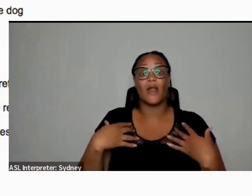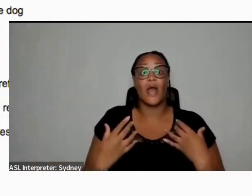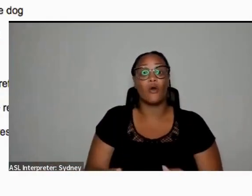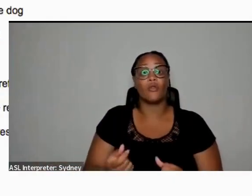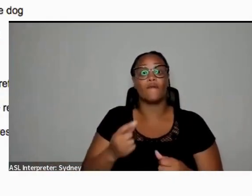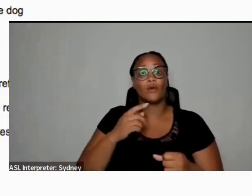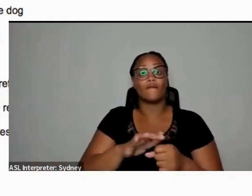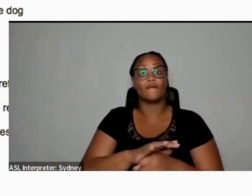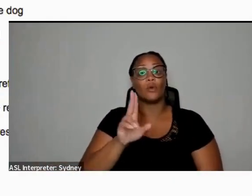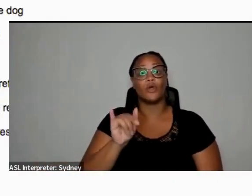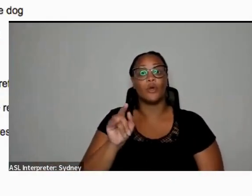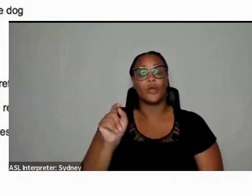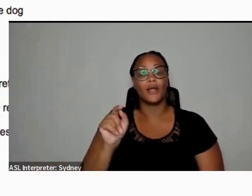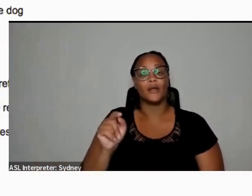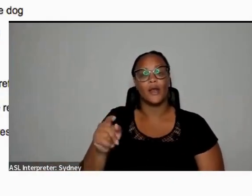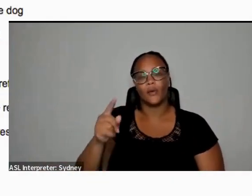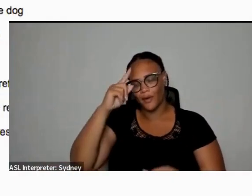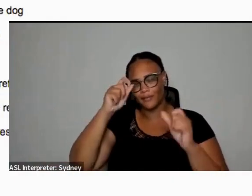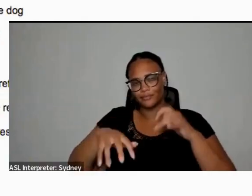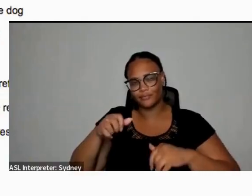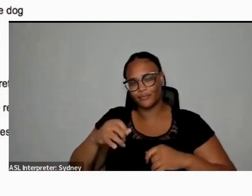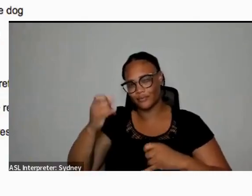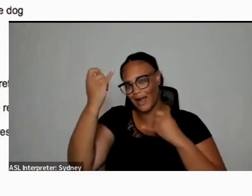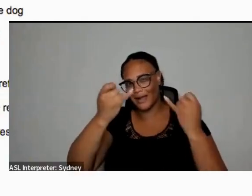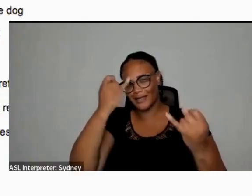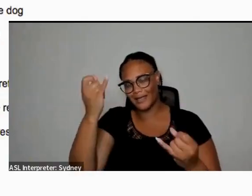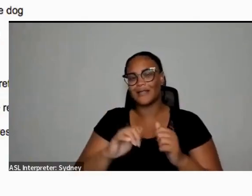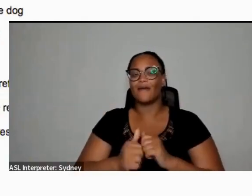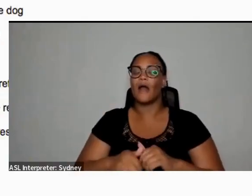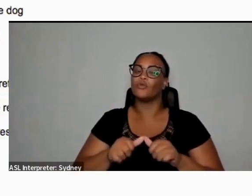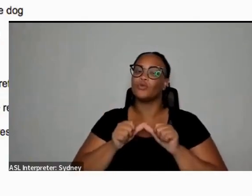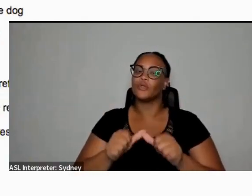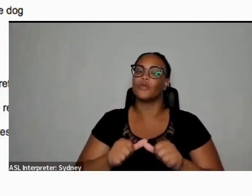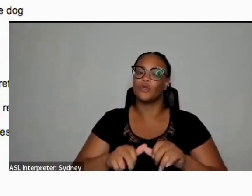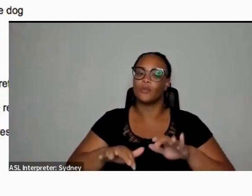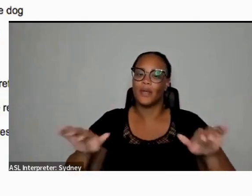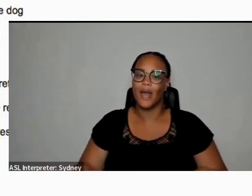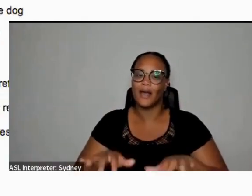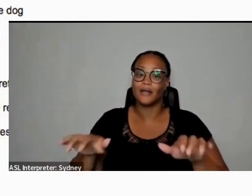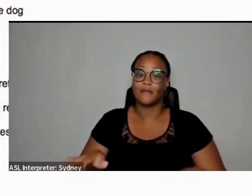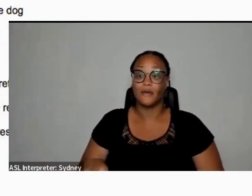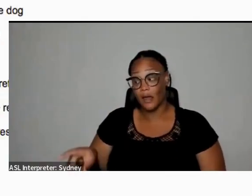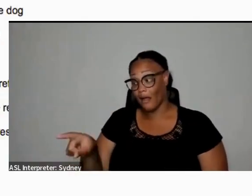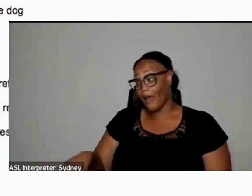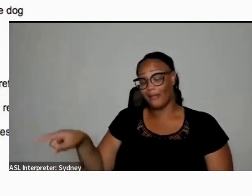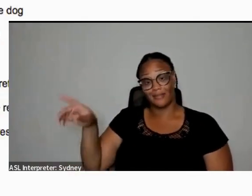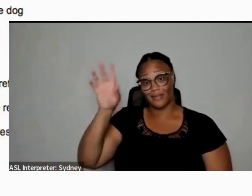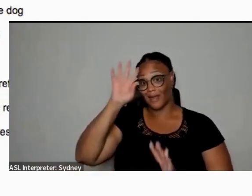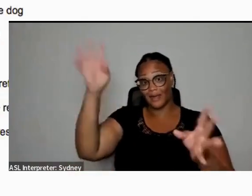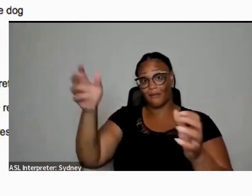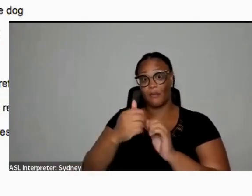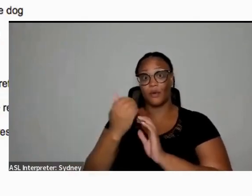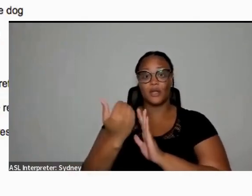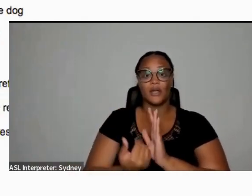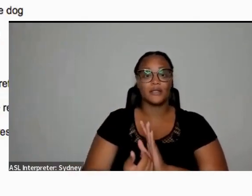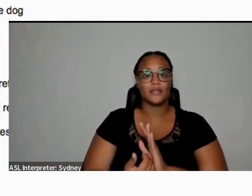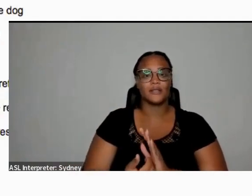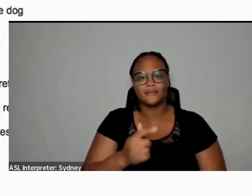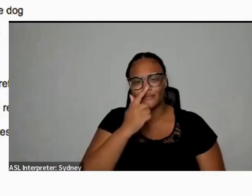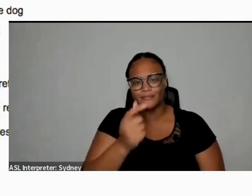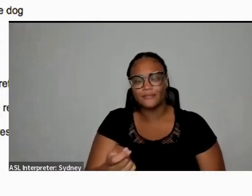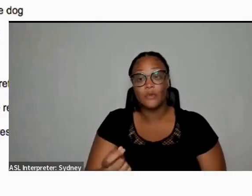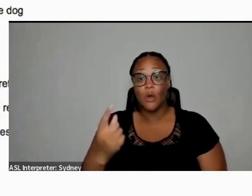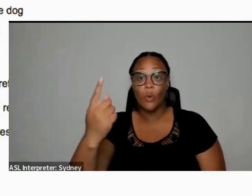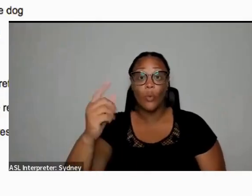do to be active. And they came up with this list, and I thought it was really interesting. One of my students said they could bring out